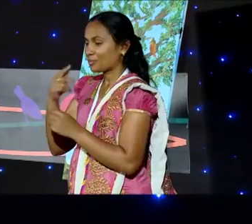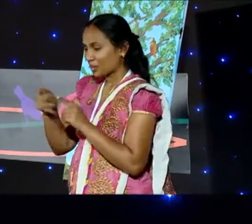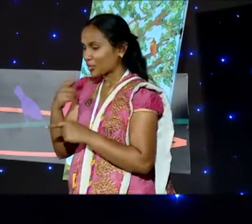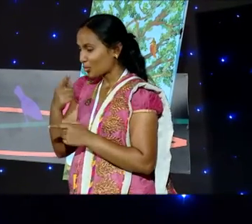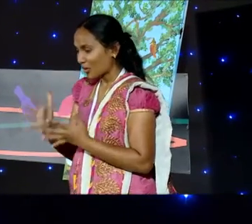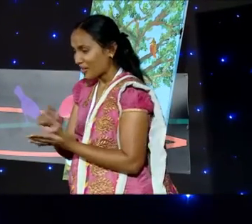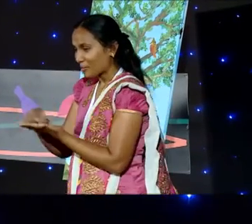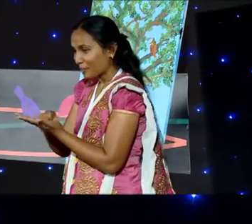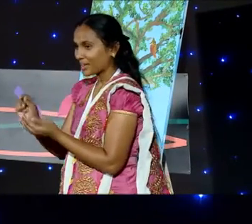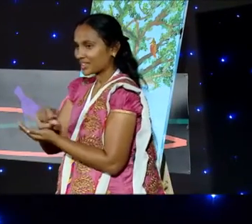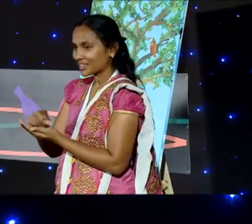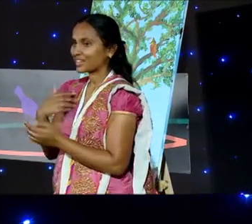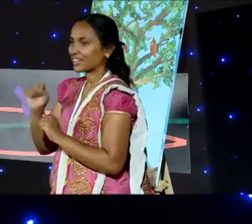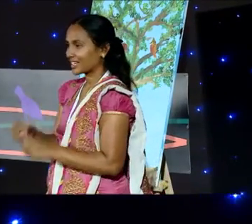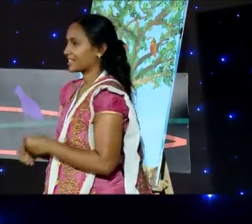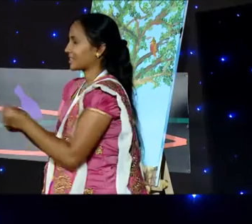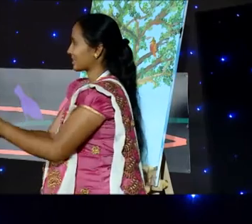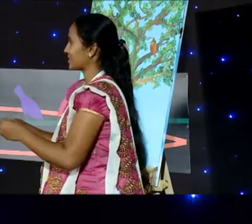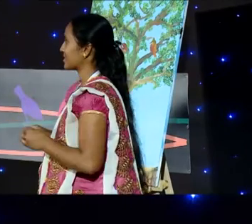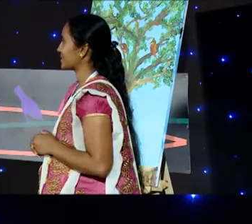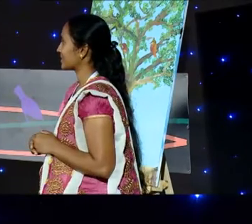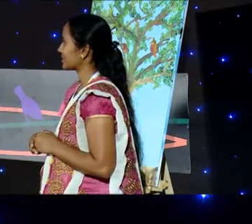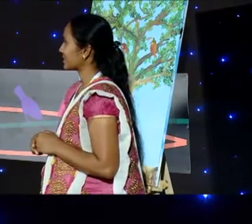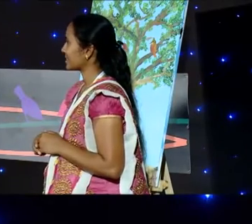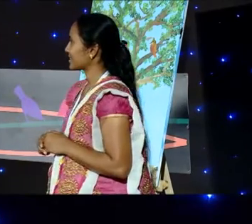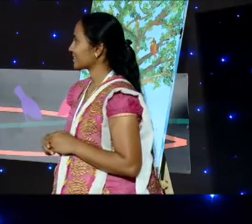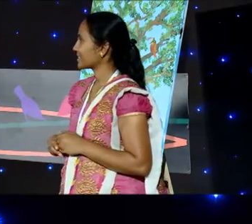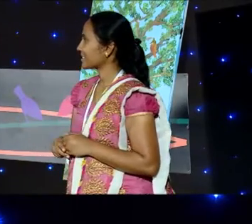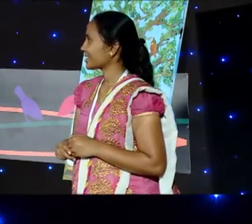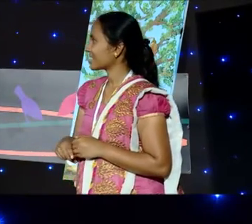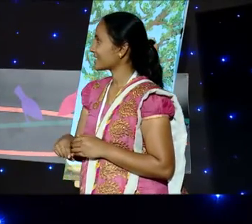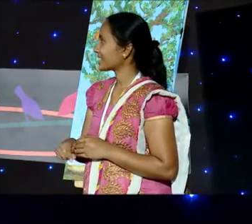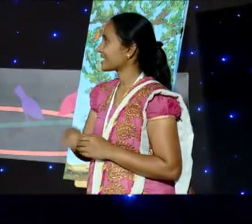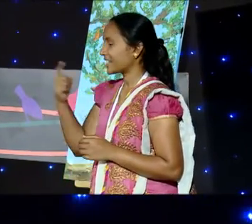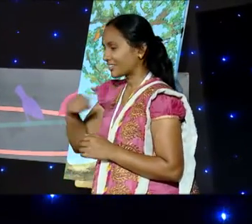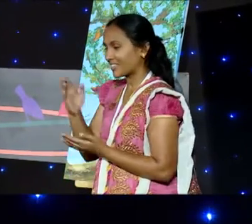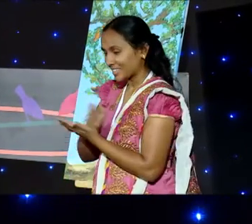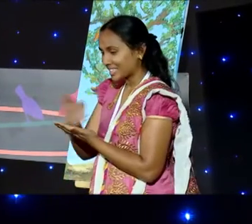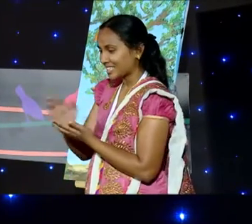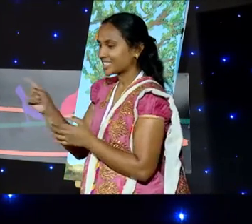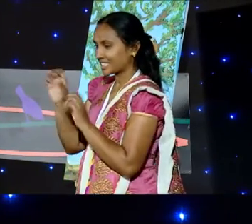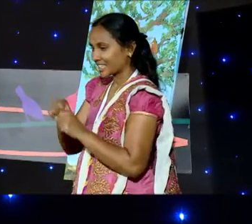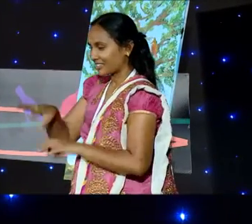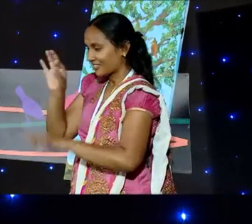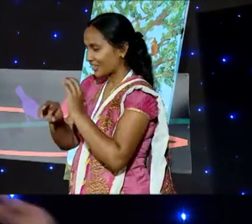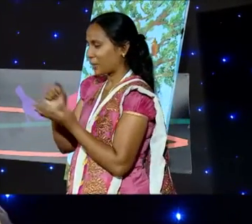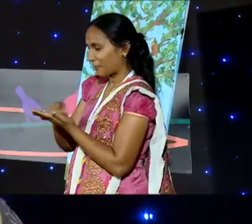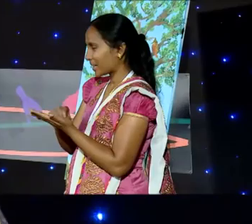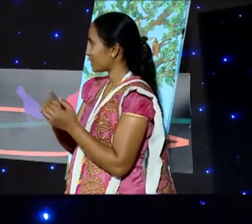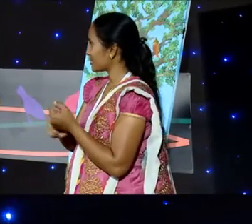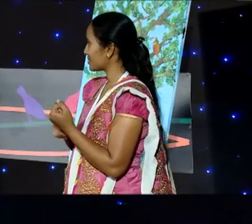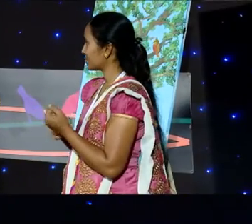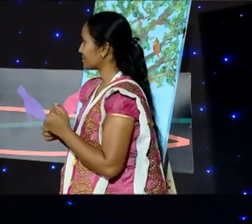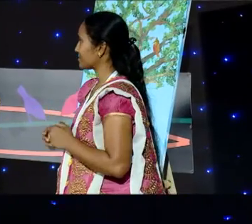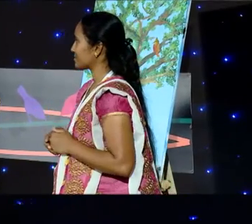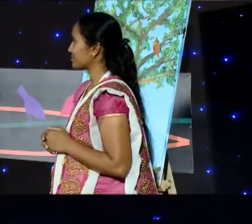They're small, but I'm gonna put a lot of love into it. And so every day she would look through the trash and find these small things. I went to visit her for